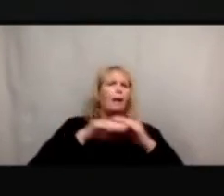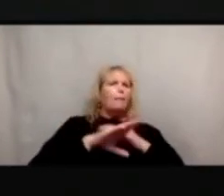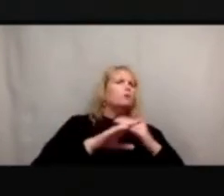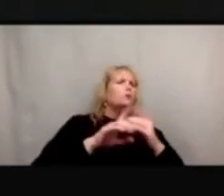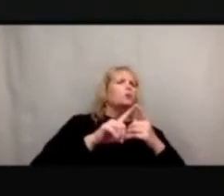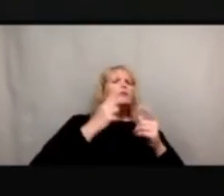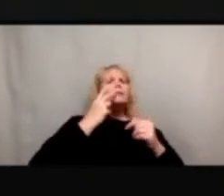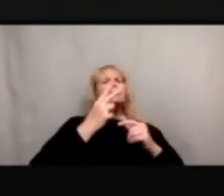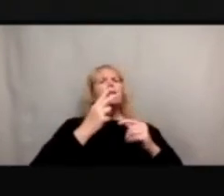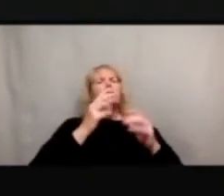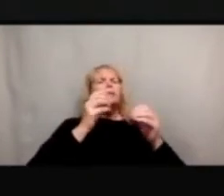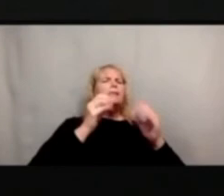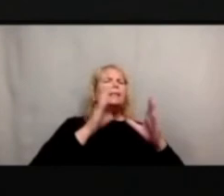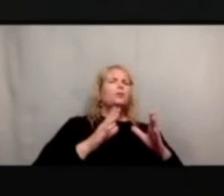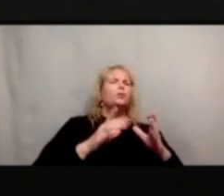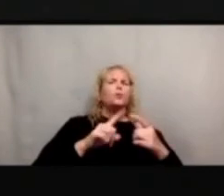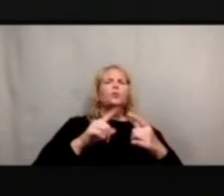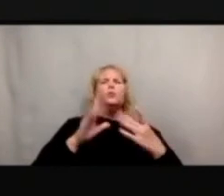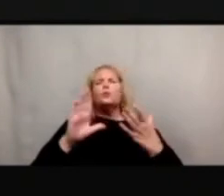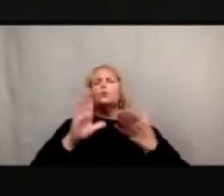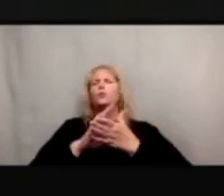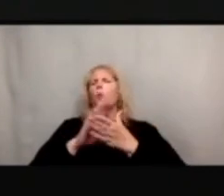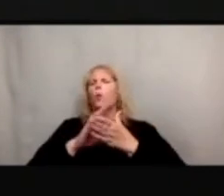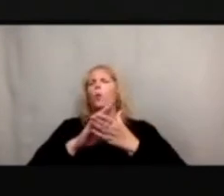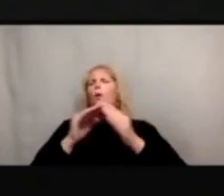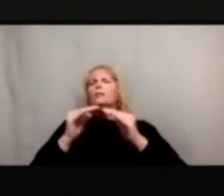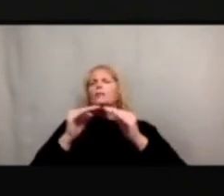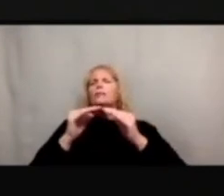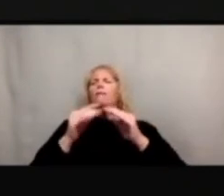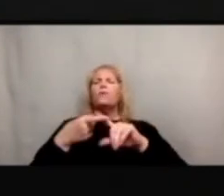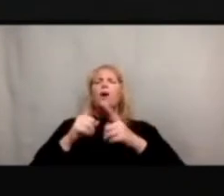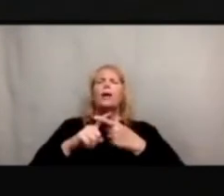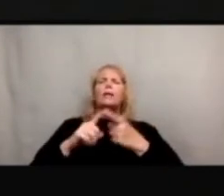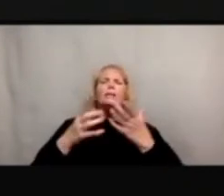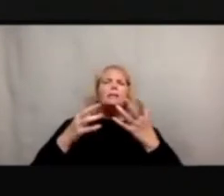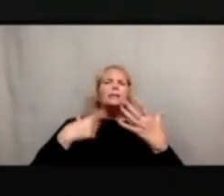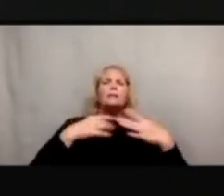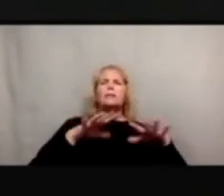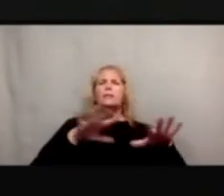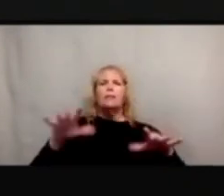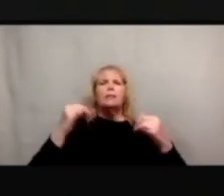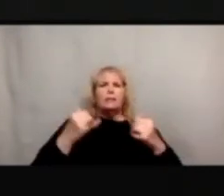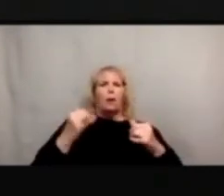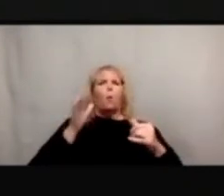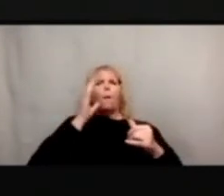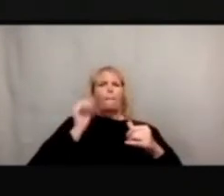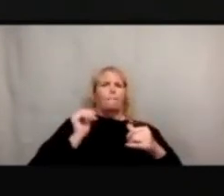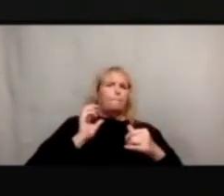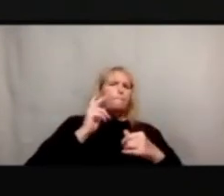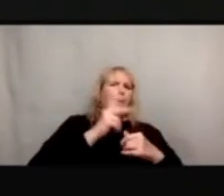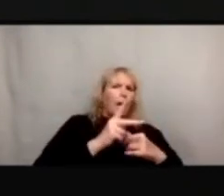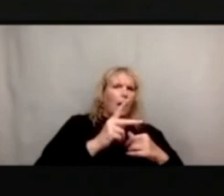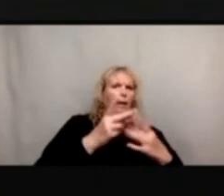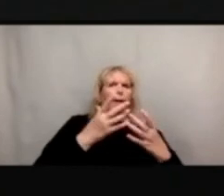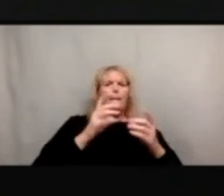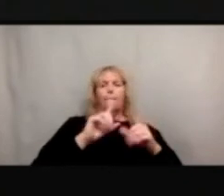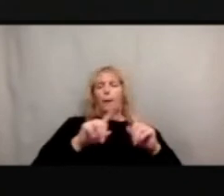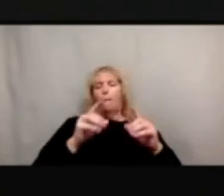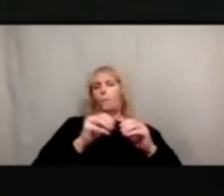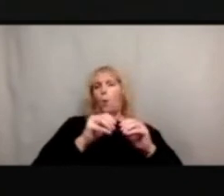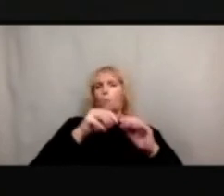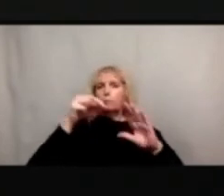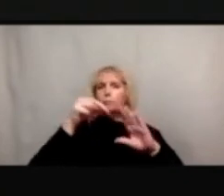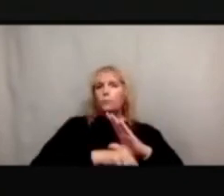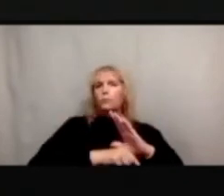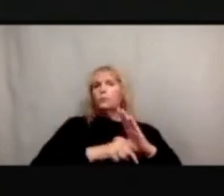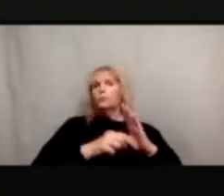They're now going to start coming back into contact with this kind of larger world in a more intense way. Are there any resources or advice that you would give